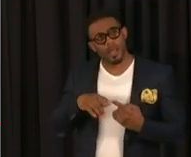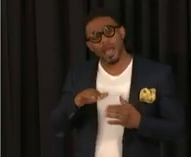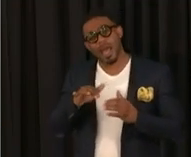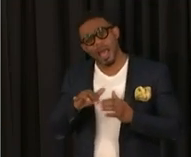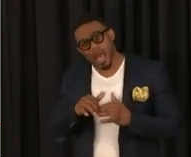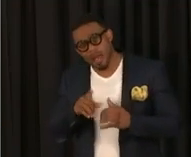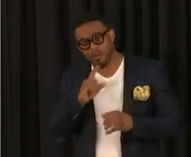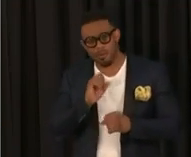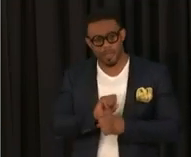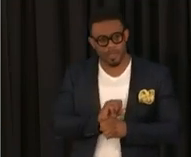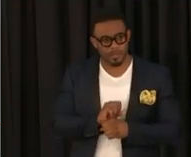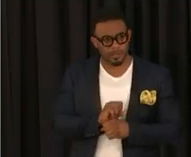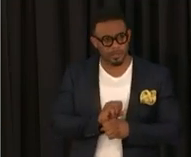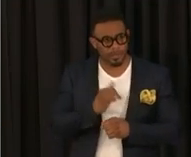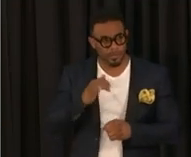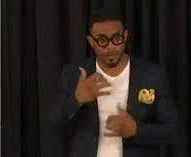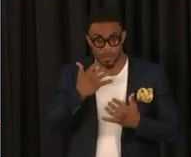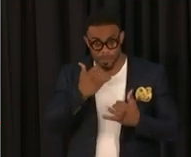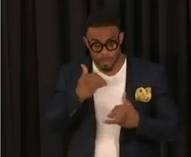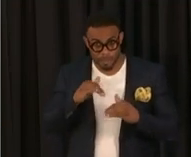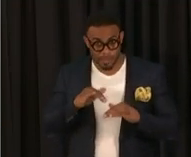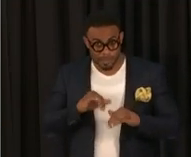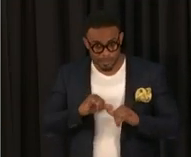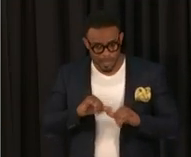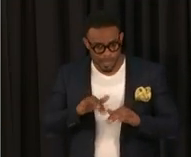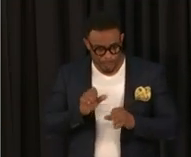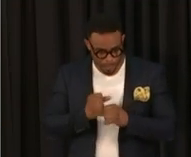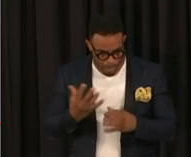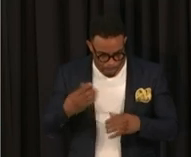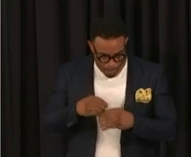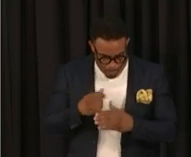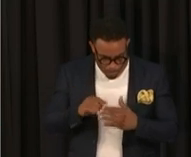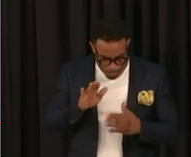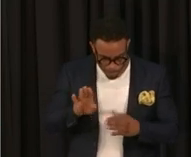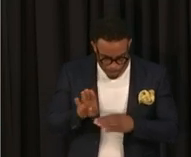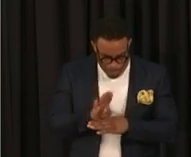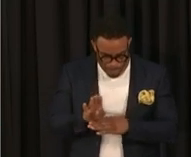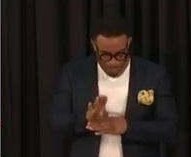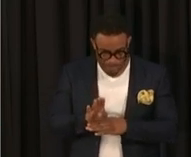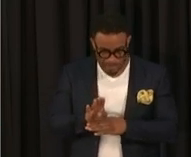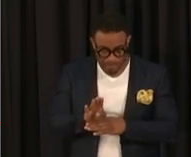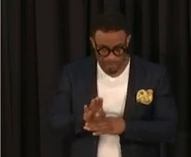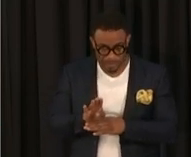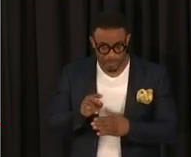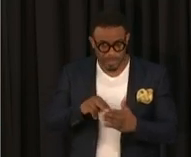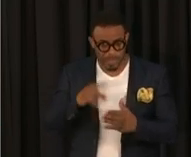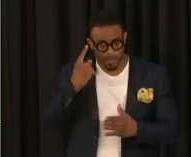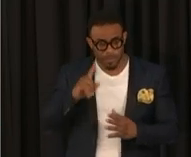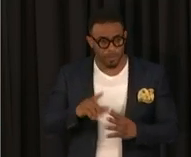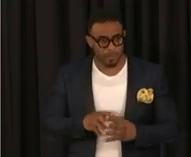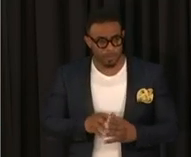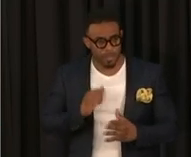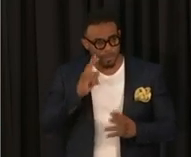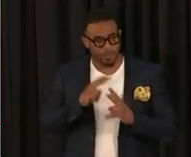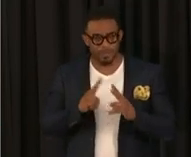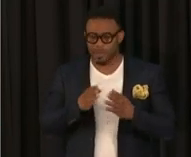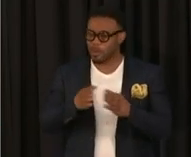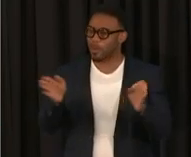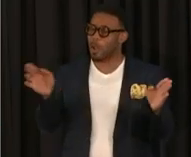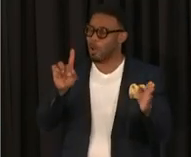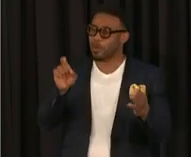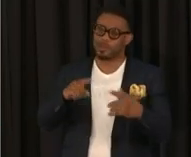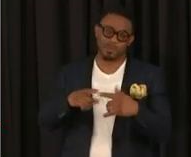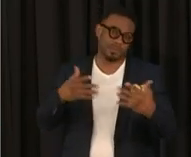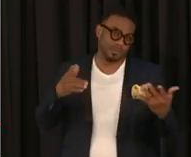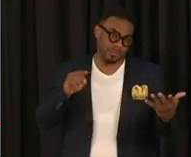about how you actually, if you value sustainability, how you make it part of what your business stands for? So I know that's a very